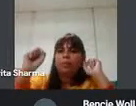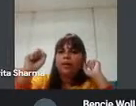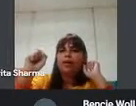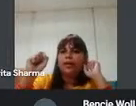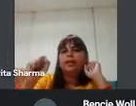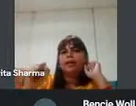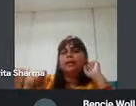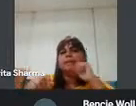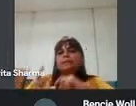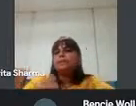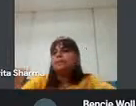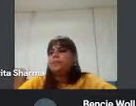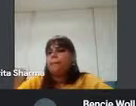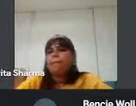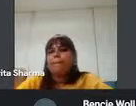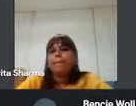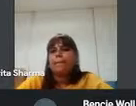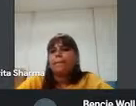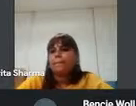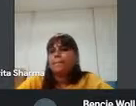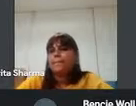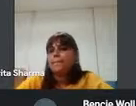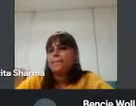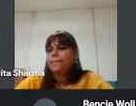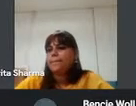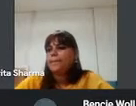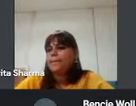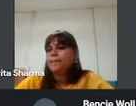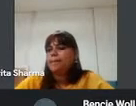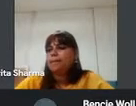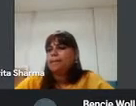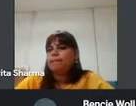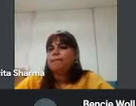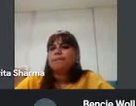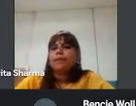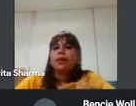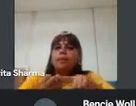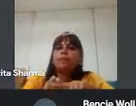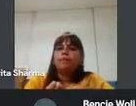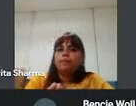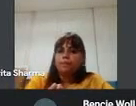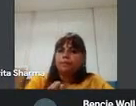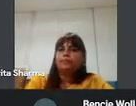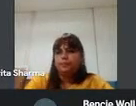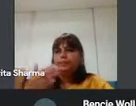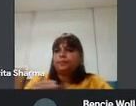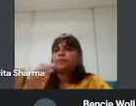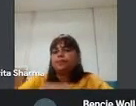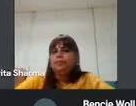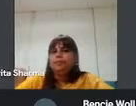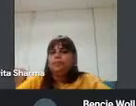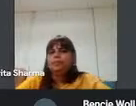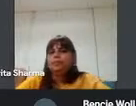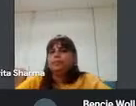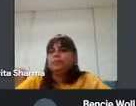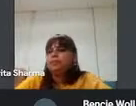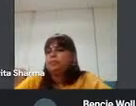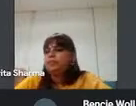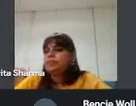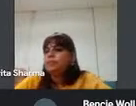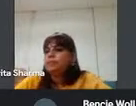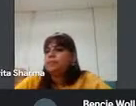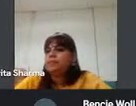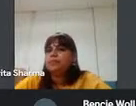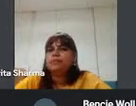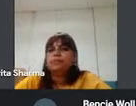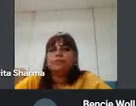Right, why do some deaf people get their cochlear implants removed when they grow up? That's a very different question. The